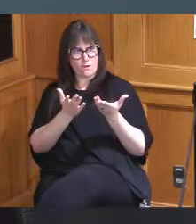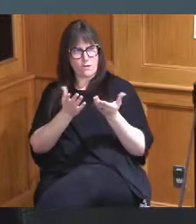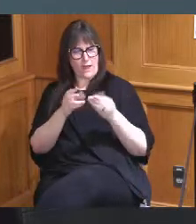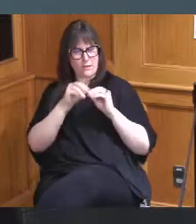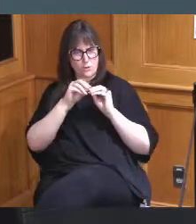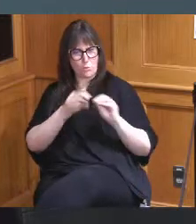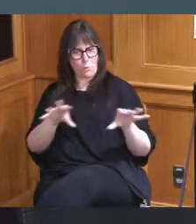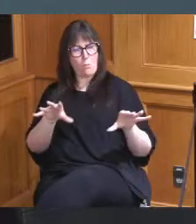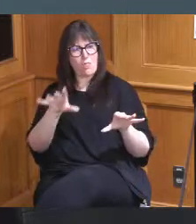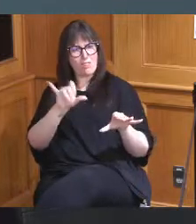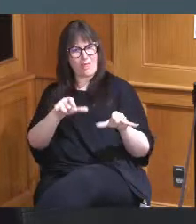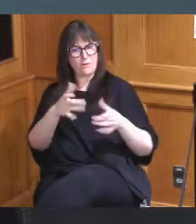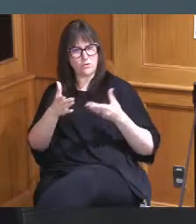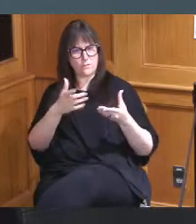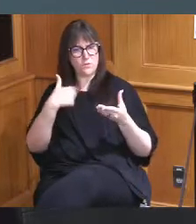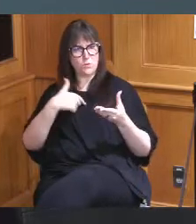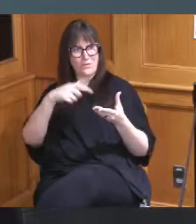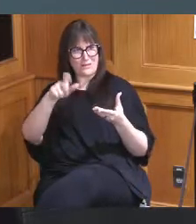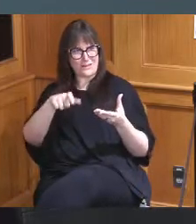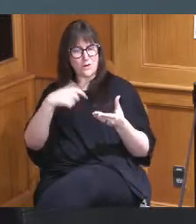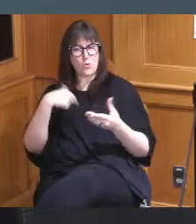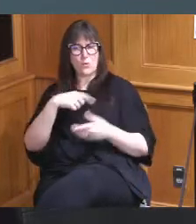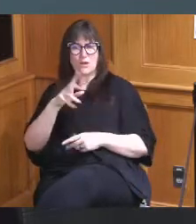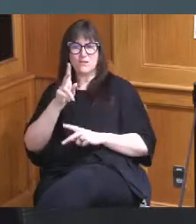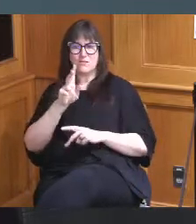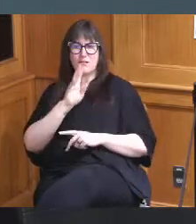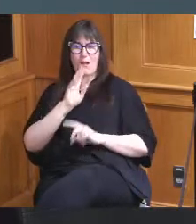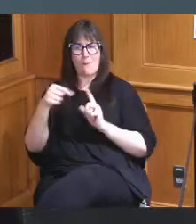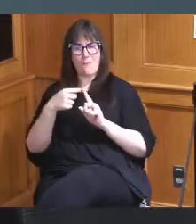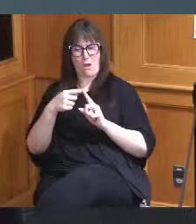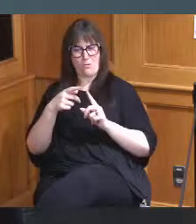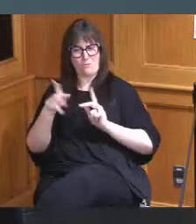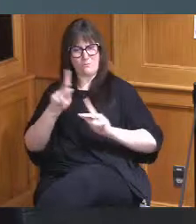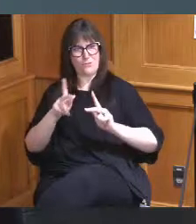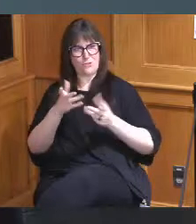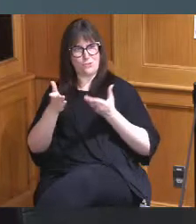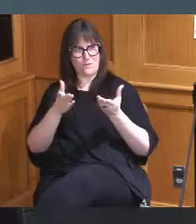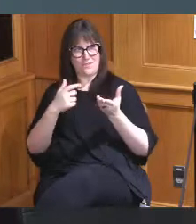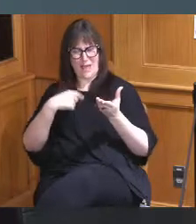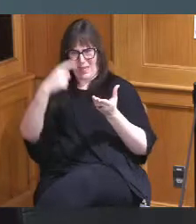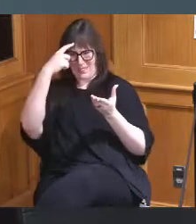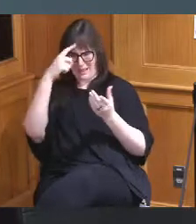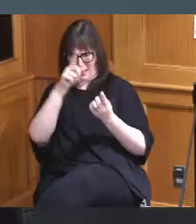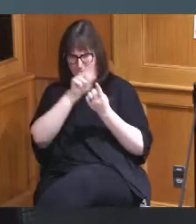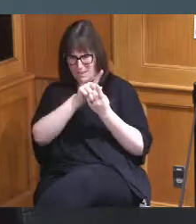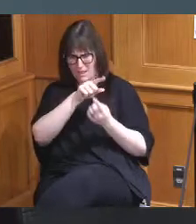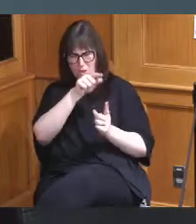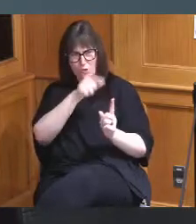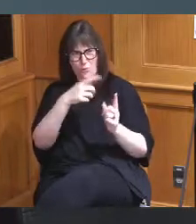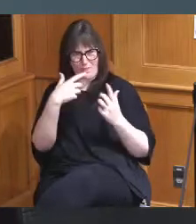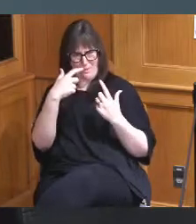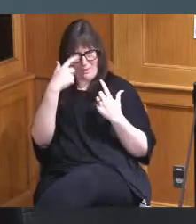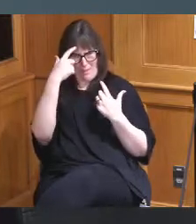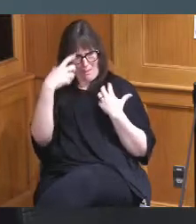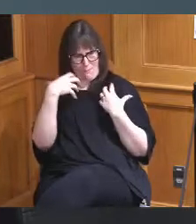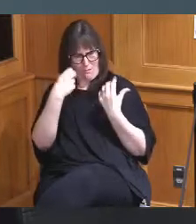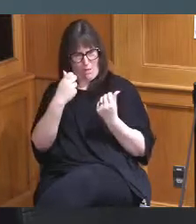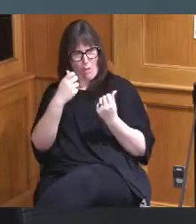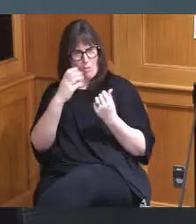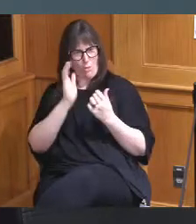the services. When you talk about social services, I remember, I think I met you at the Mental Health Board annual meeting,